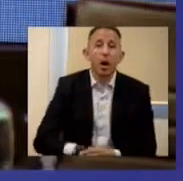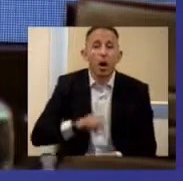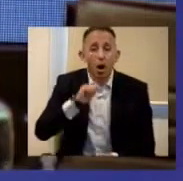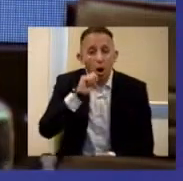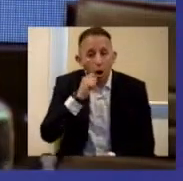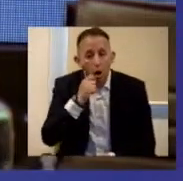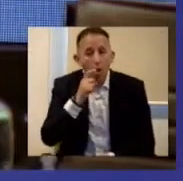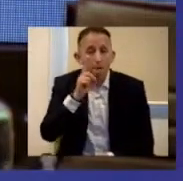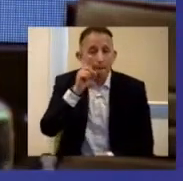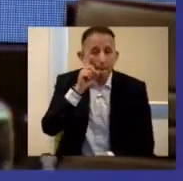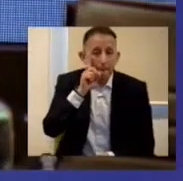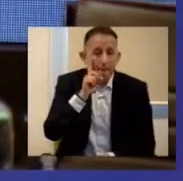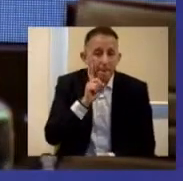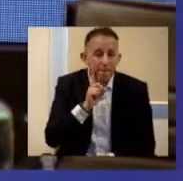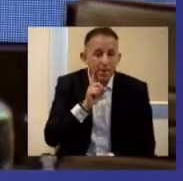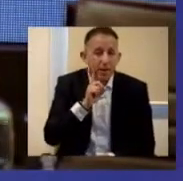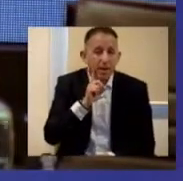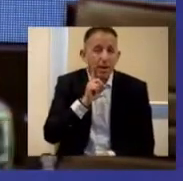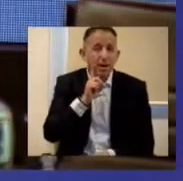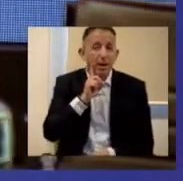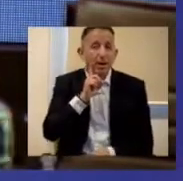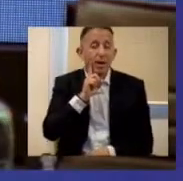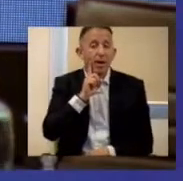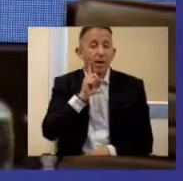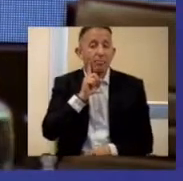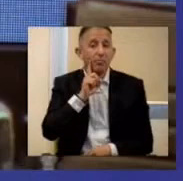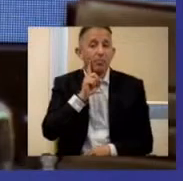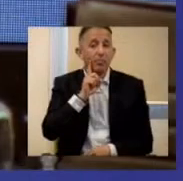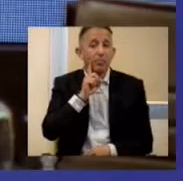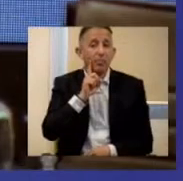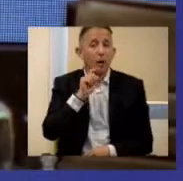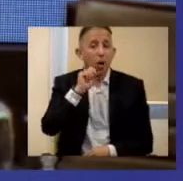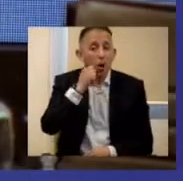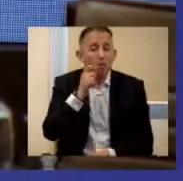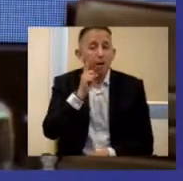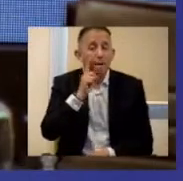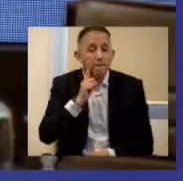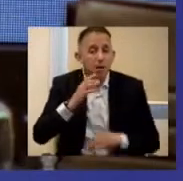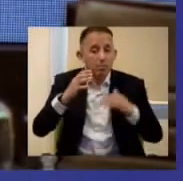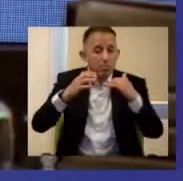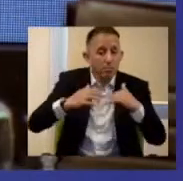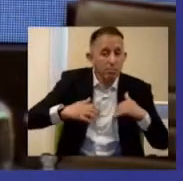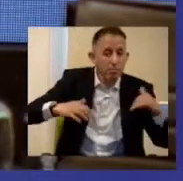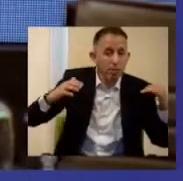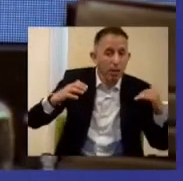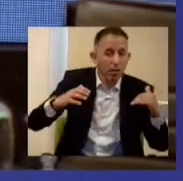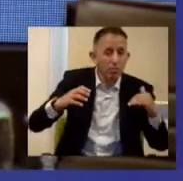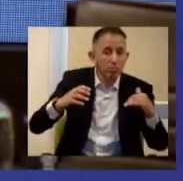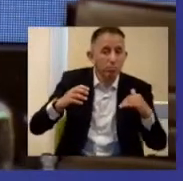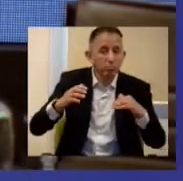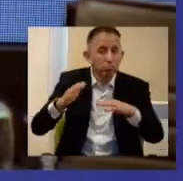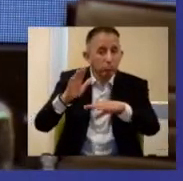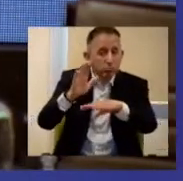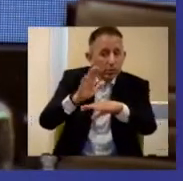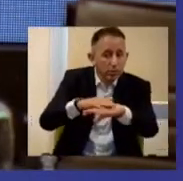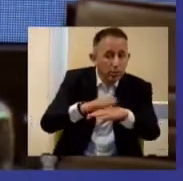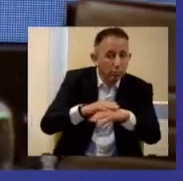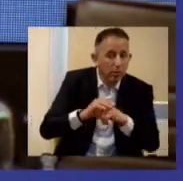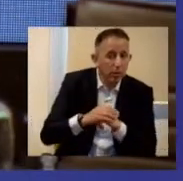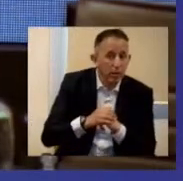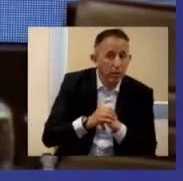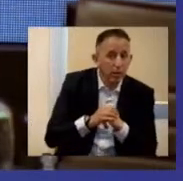Friends from UNEC and guests, thank you very much for coming. I was saying in Arabic to